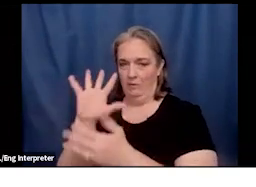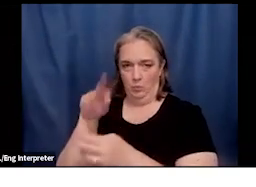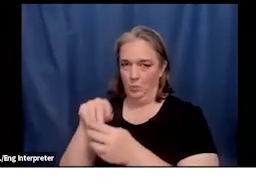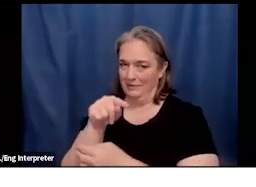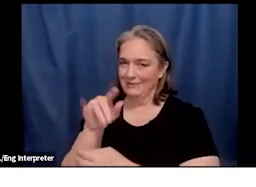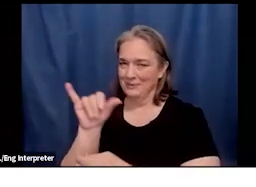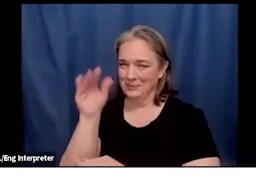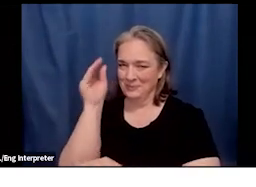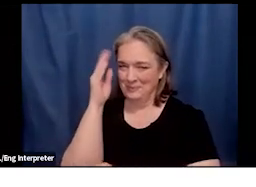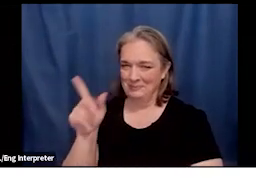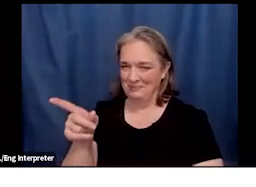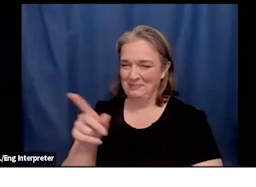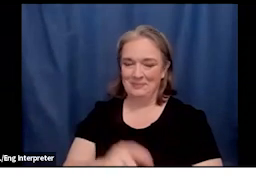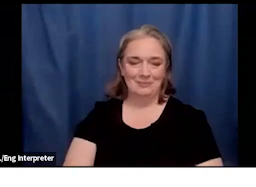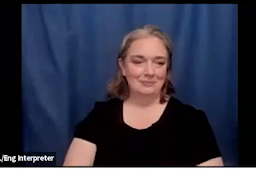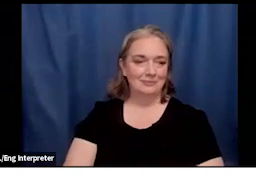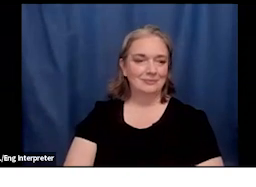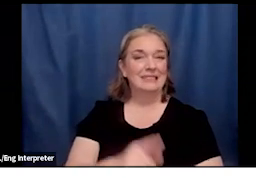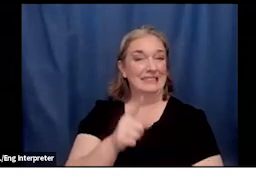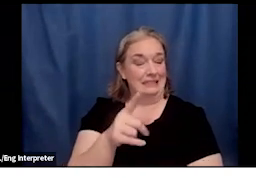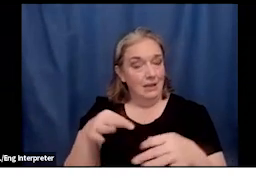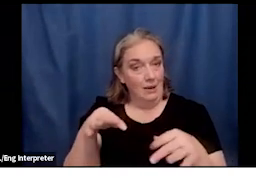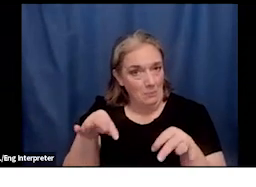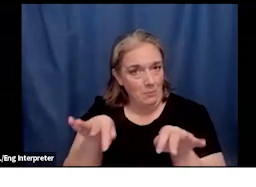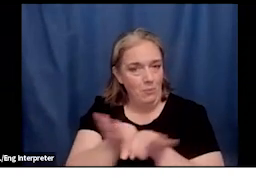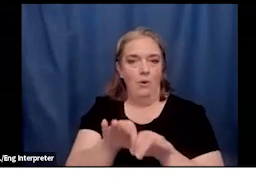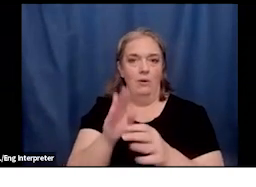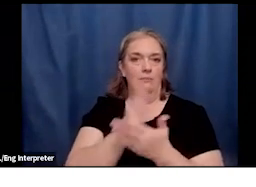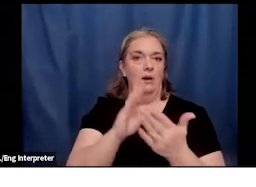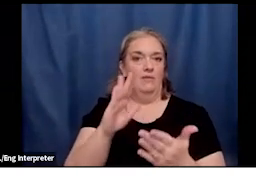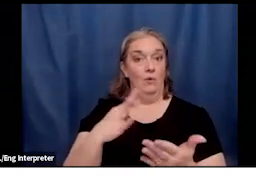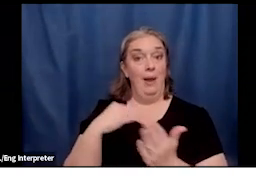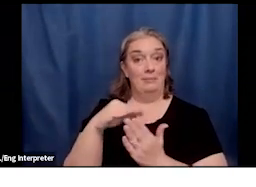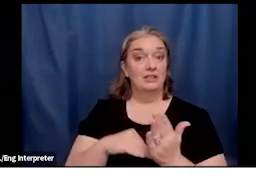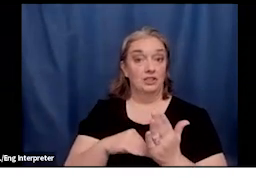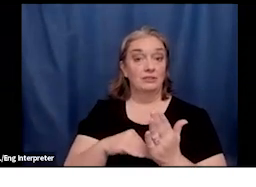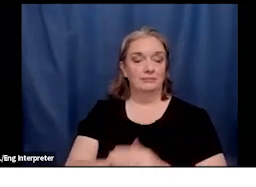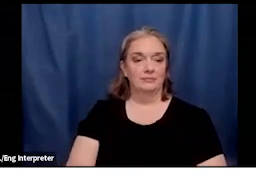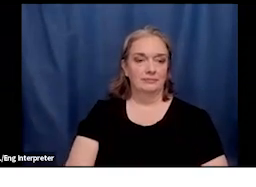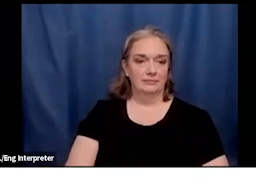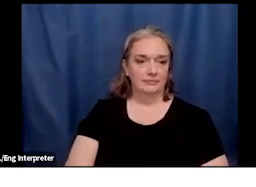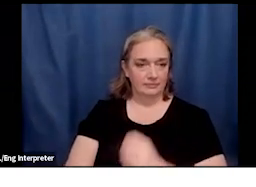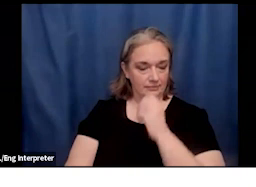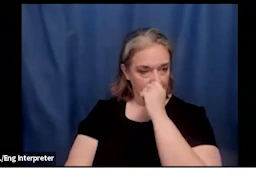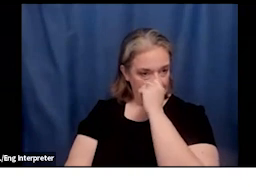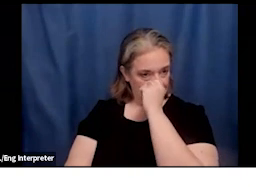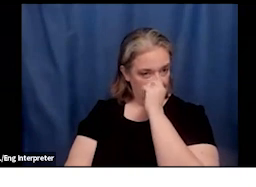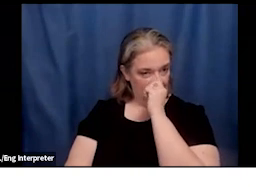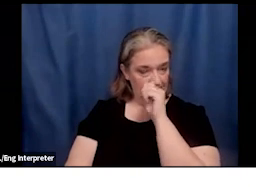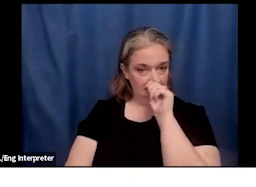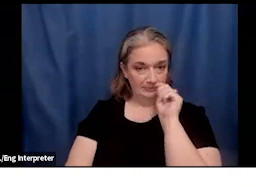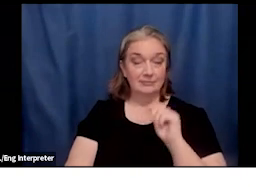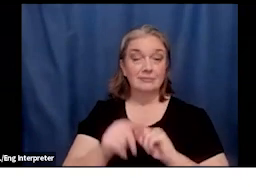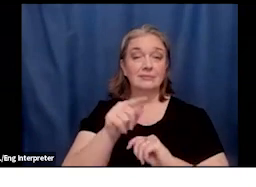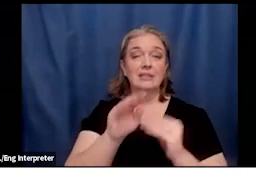well. But this is a really important part of your overall application because it is the numbers narrative that will align